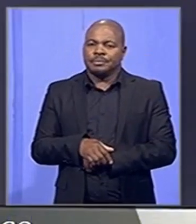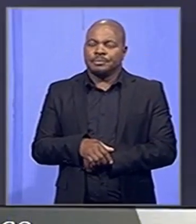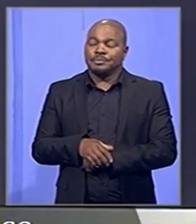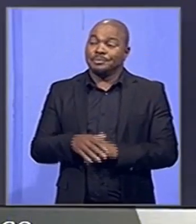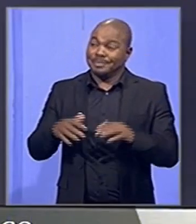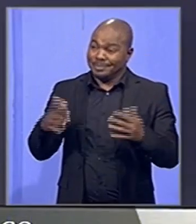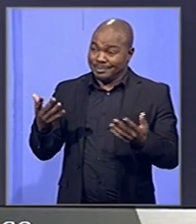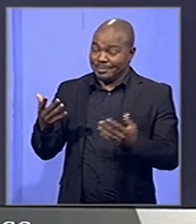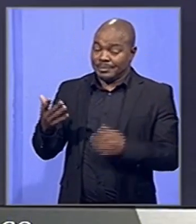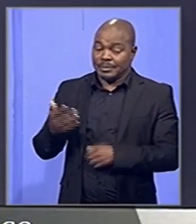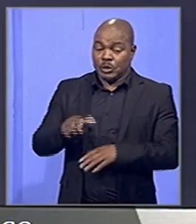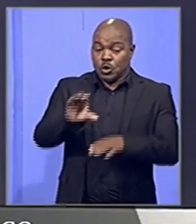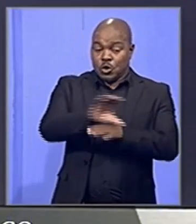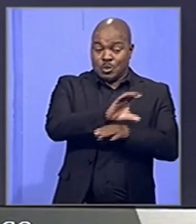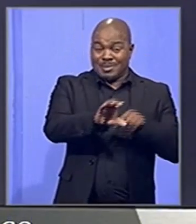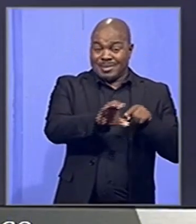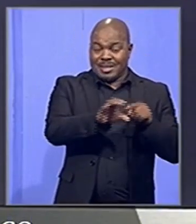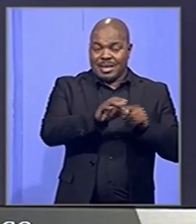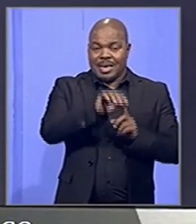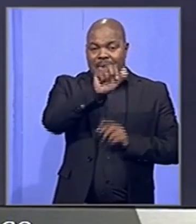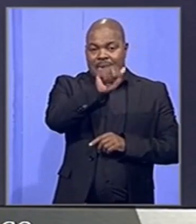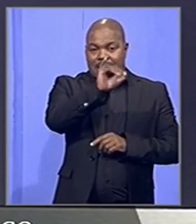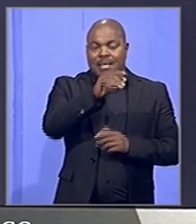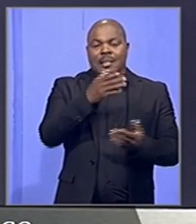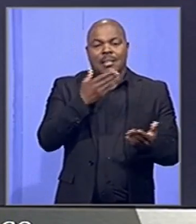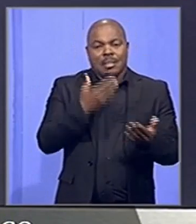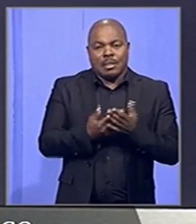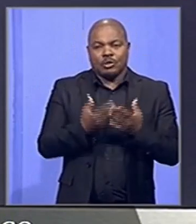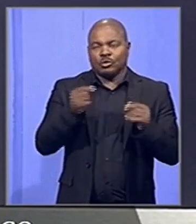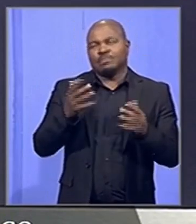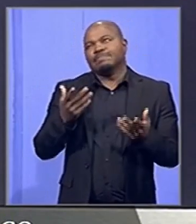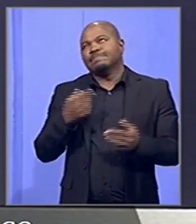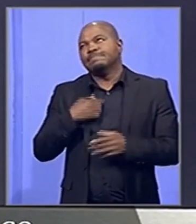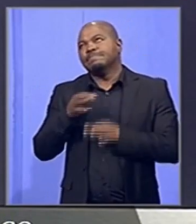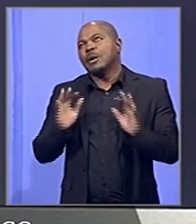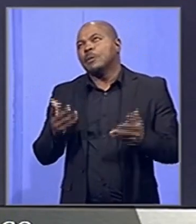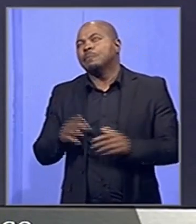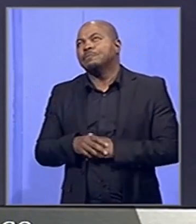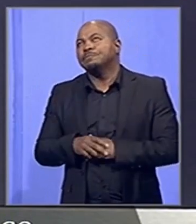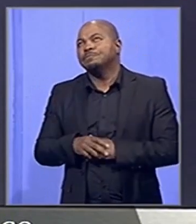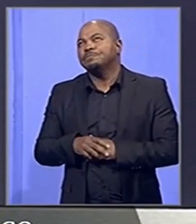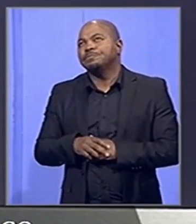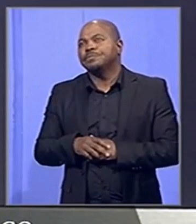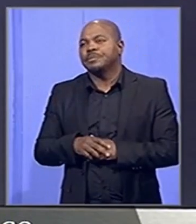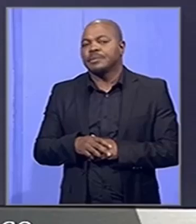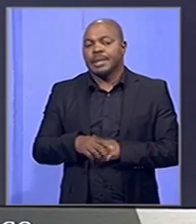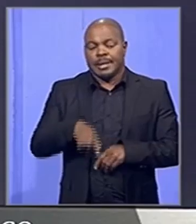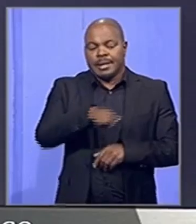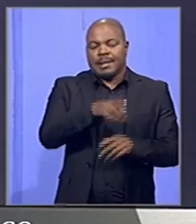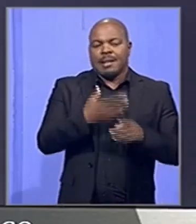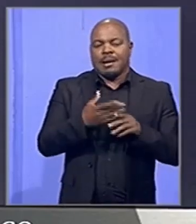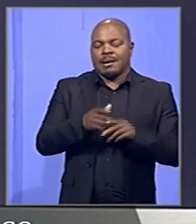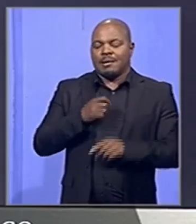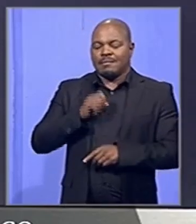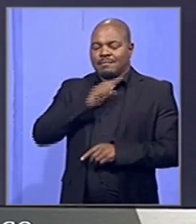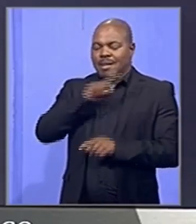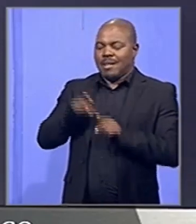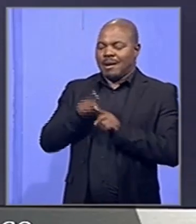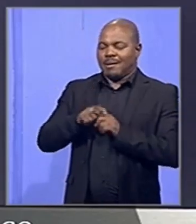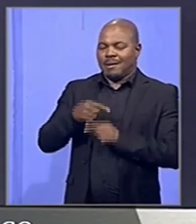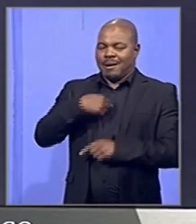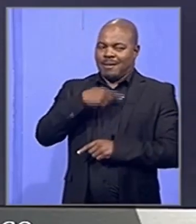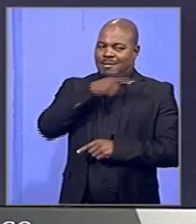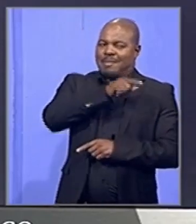So di kgona hore nka be ya jwang di kgona hore di pretende nka re kwena wa